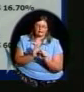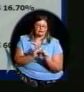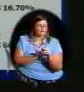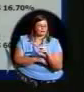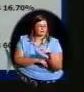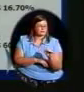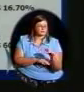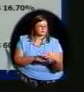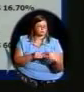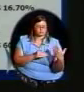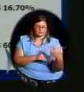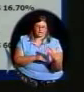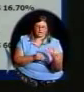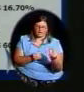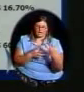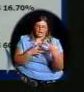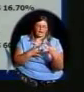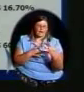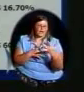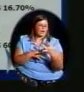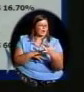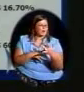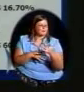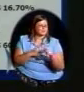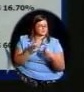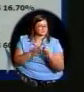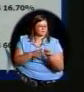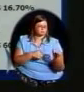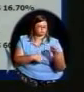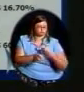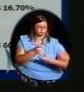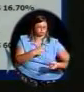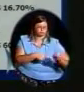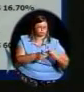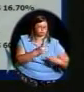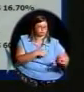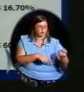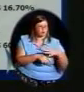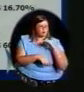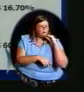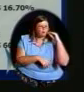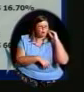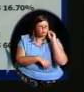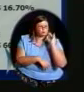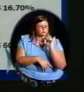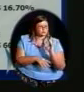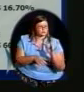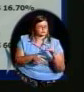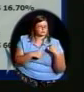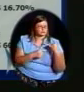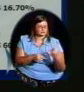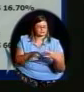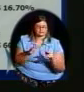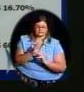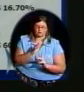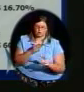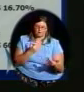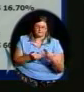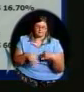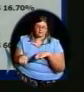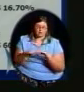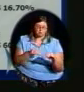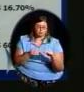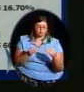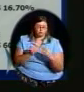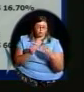How many times have you changed homes since kindergarten? We scored higher on that. Now, that may be for a lot of reasons. Our students move more,